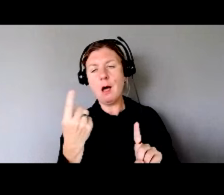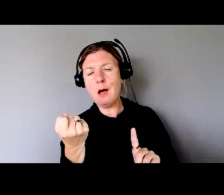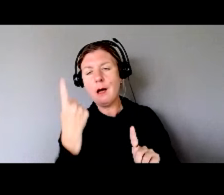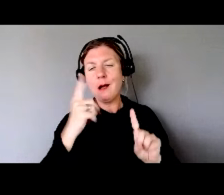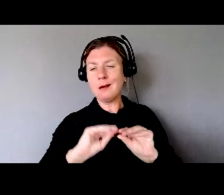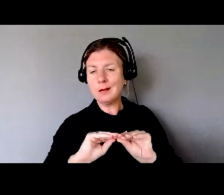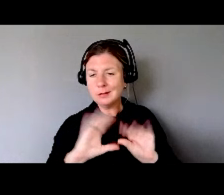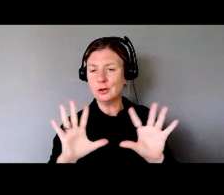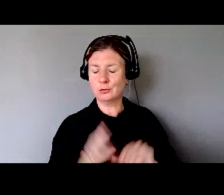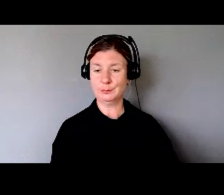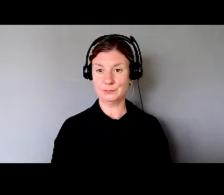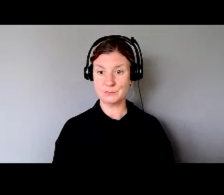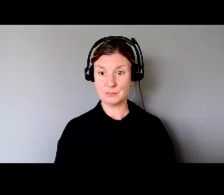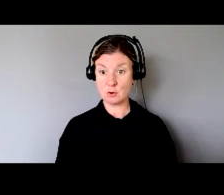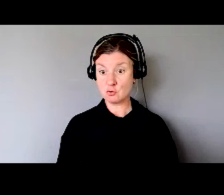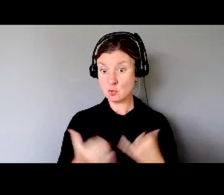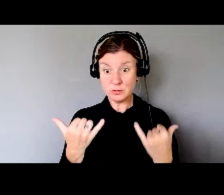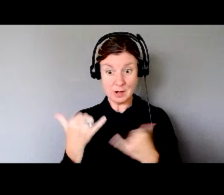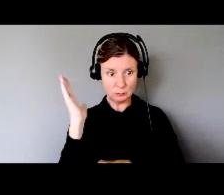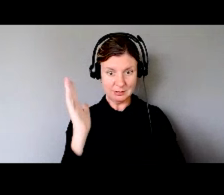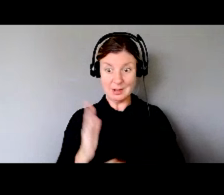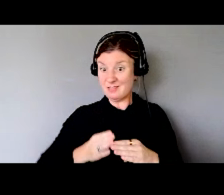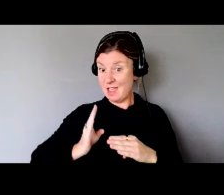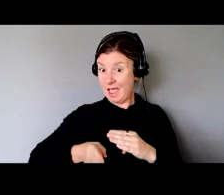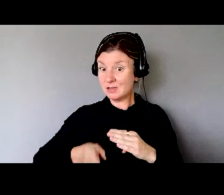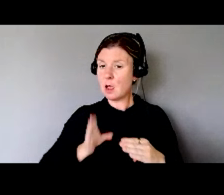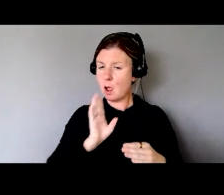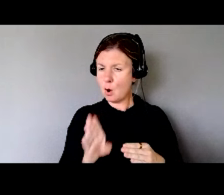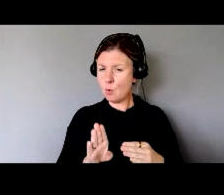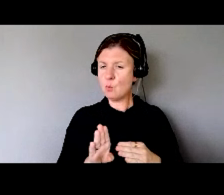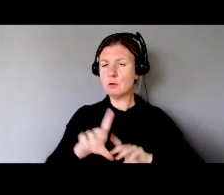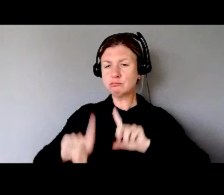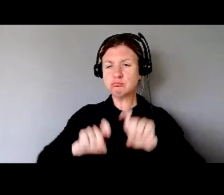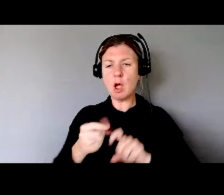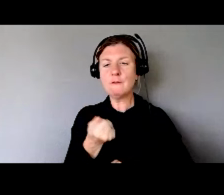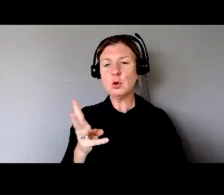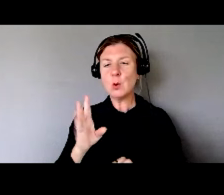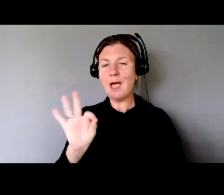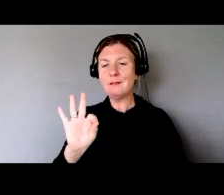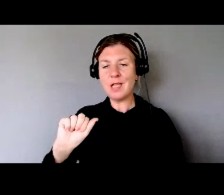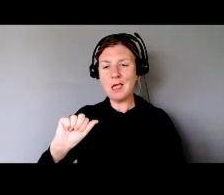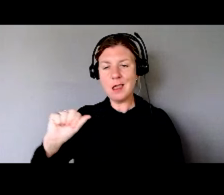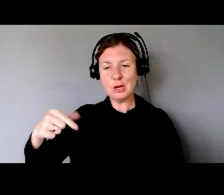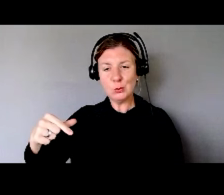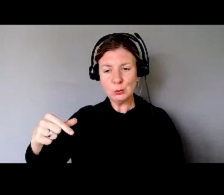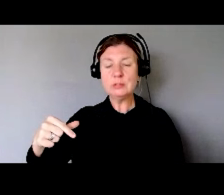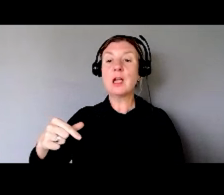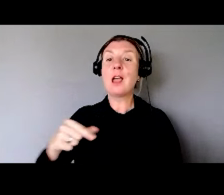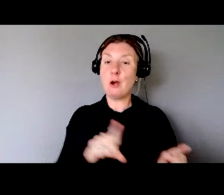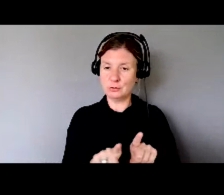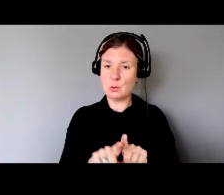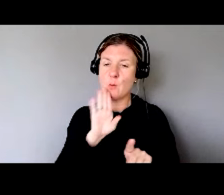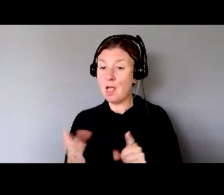this presentation, I will answer some frequently asked questions and once again share my contact details.